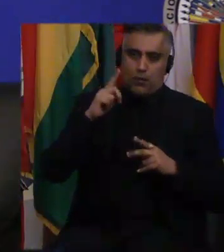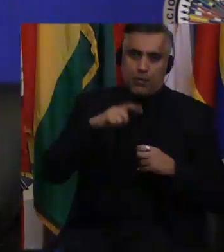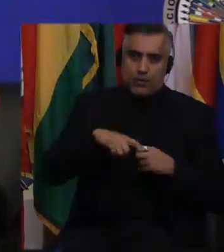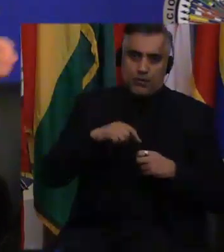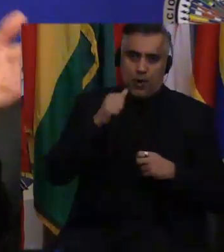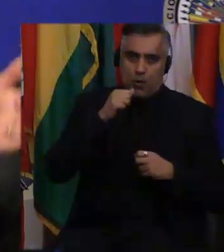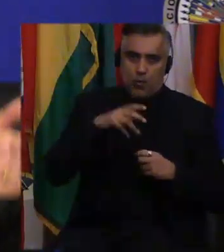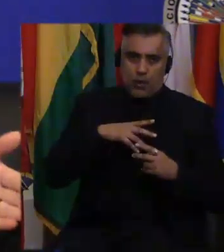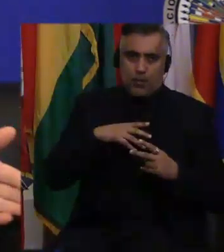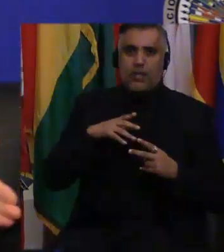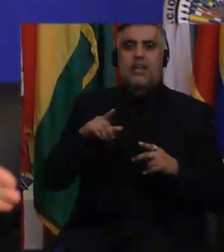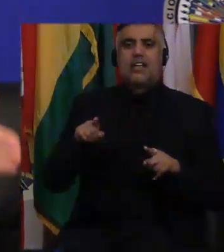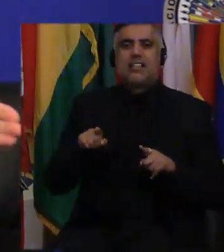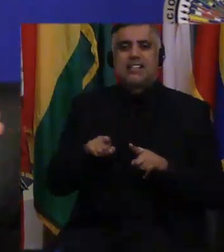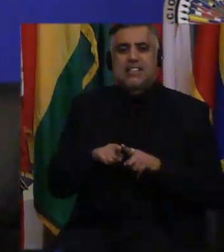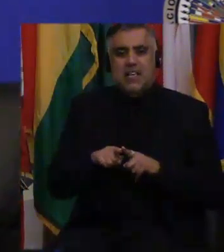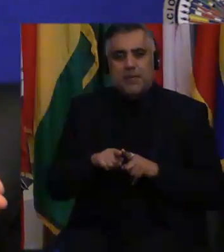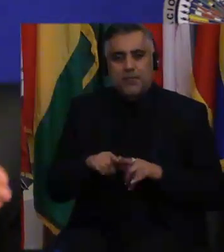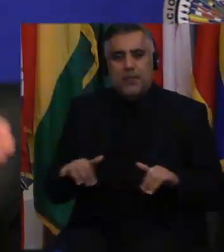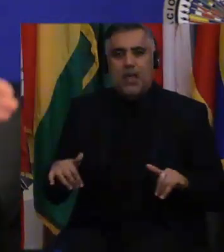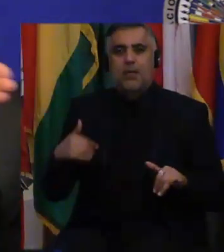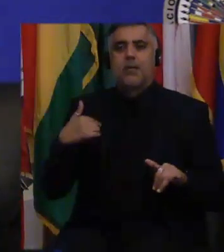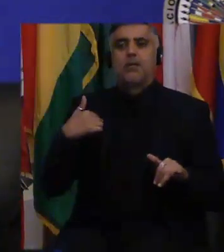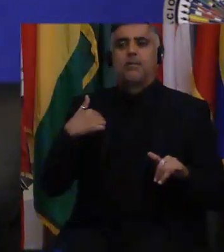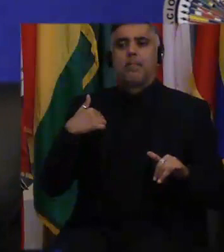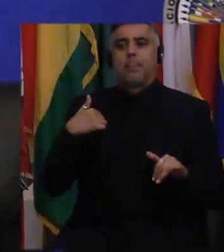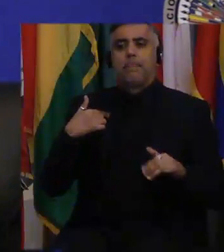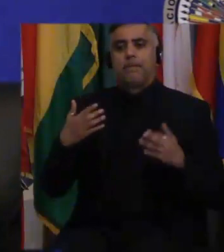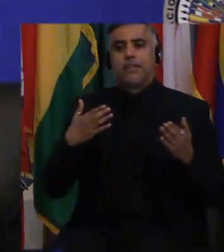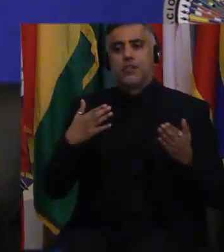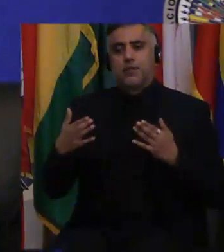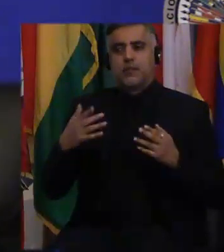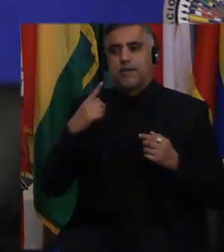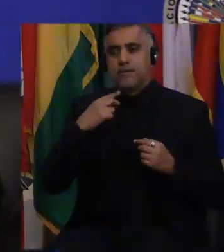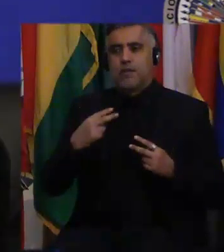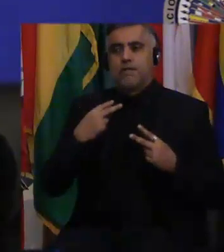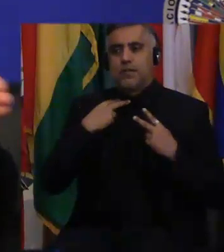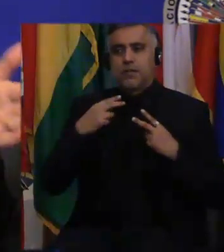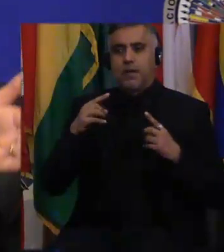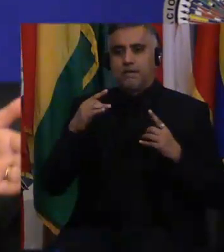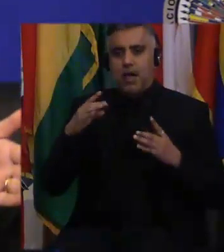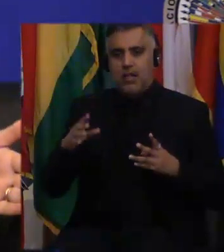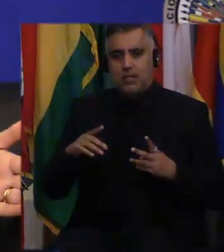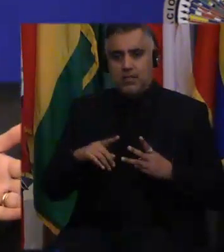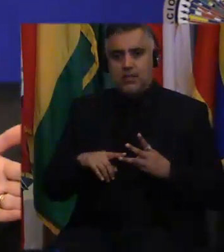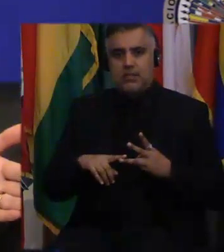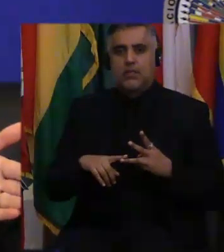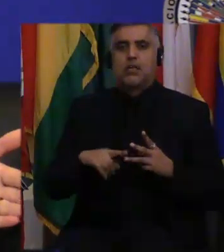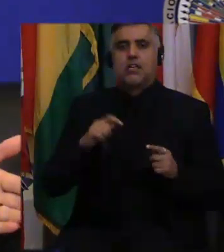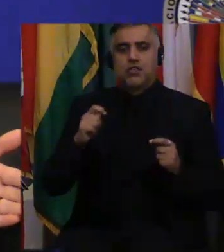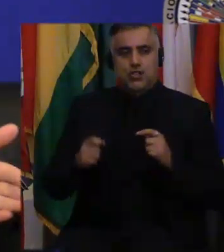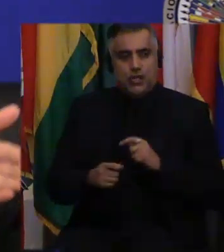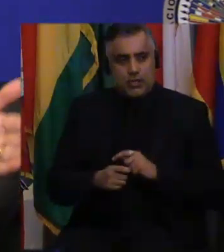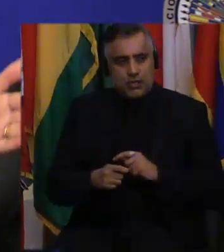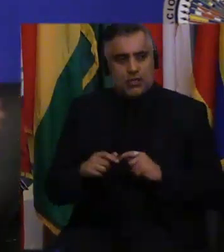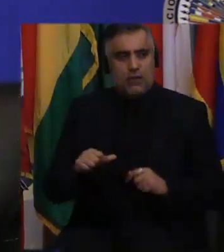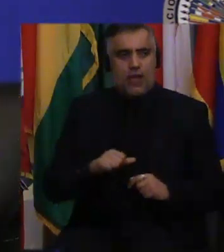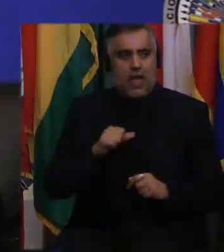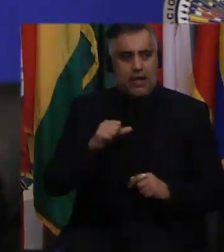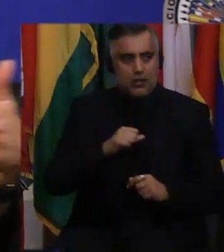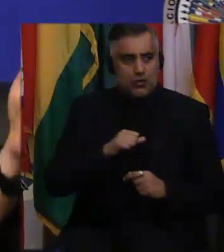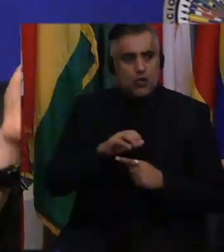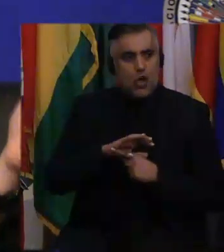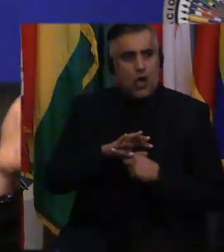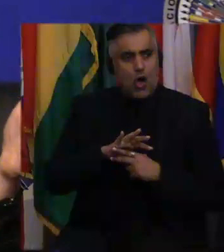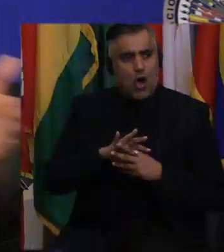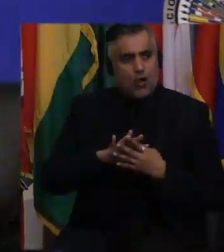participation of women in the same time as we are tackling services for victims of violence, changes of attitudes.